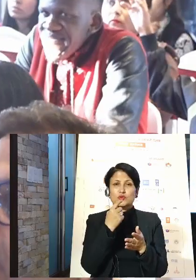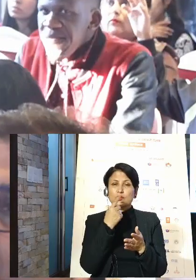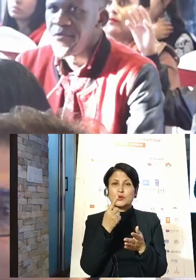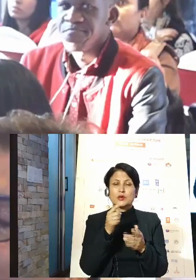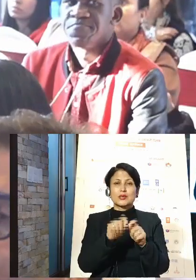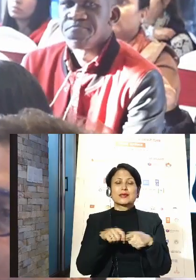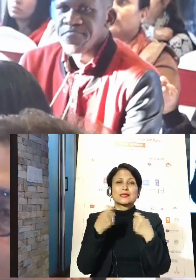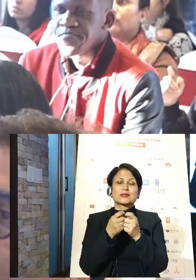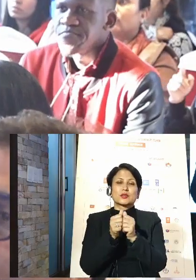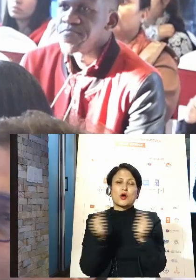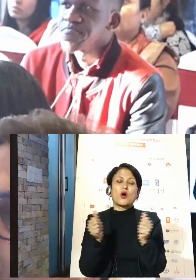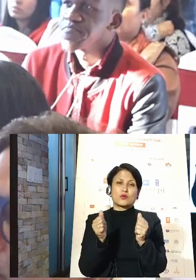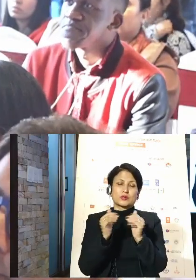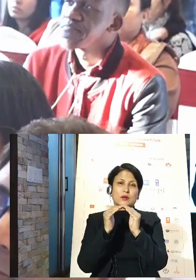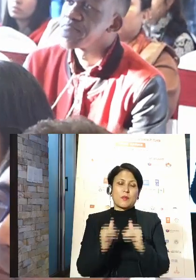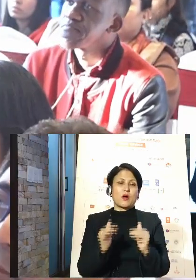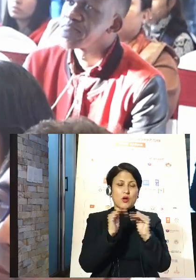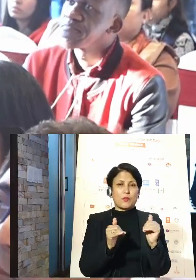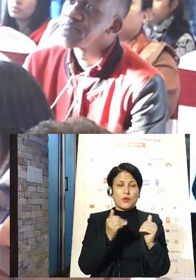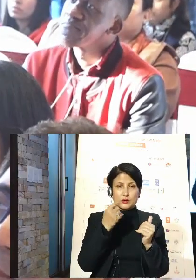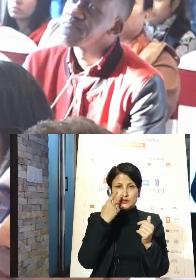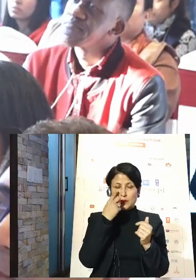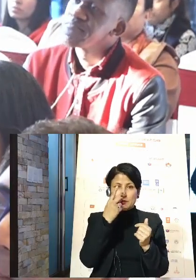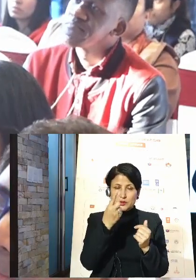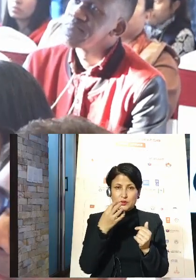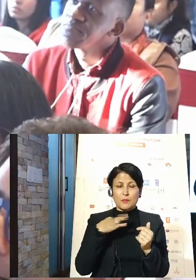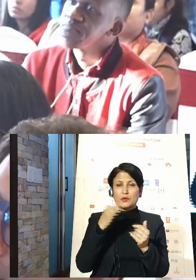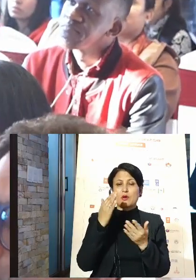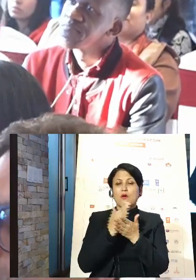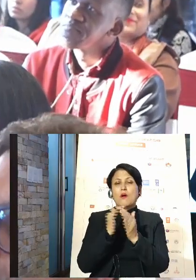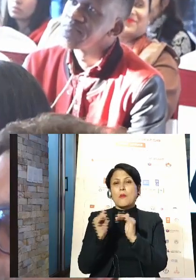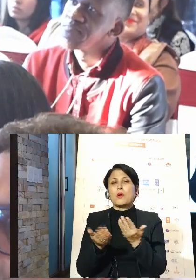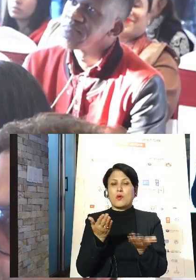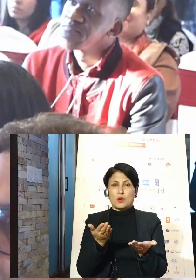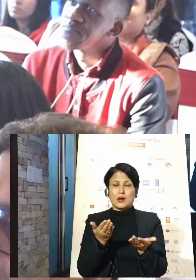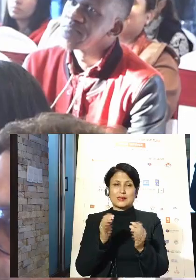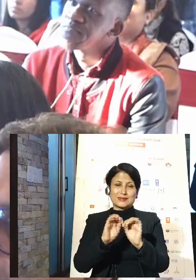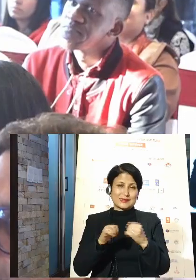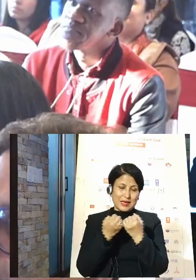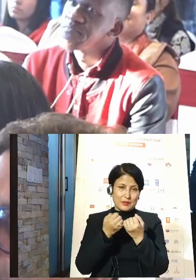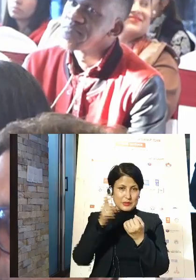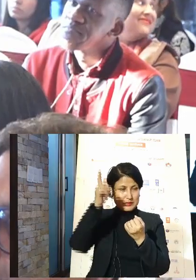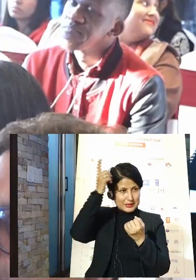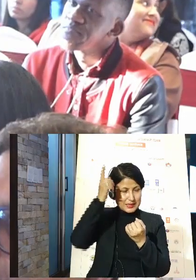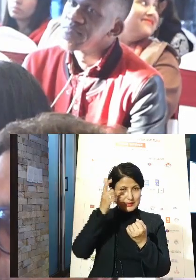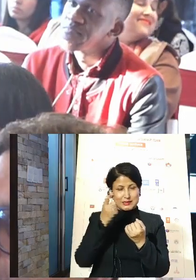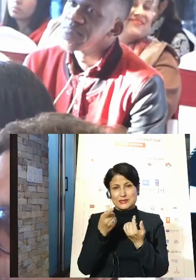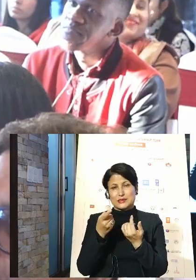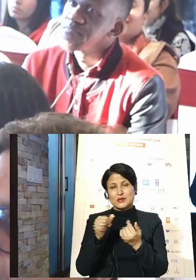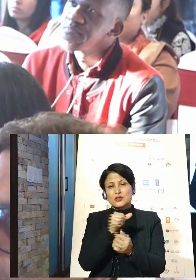area? Were there any trends you saw in terms of the socio-cultural demographic of the area? Did